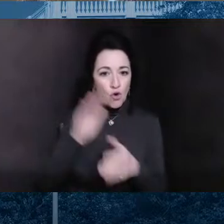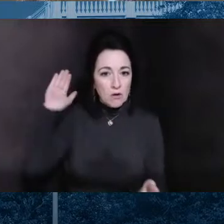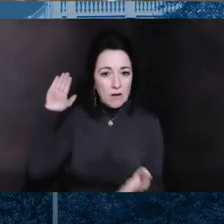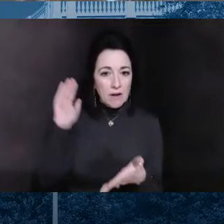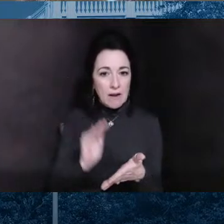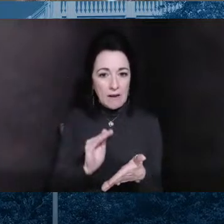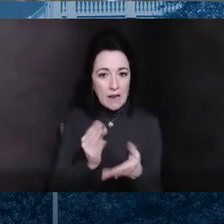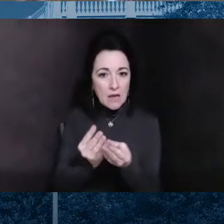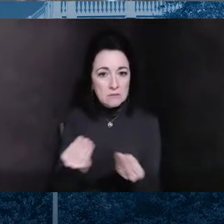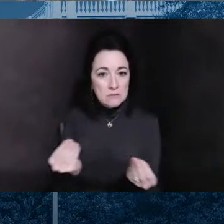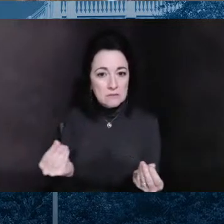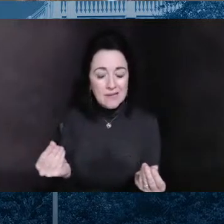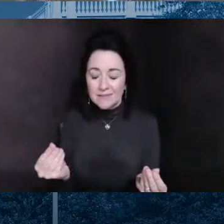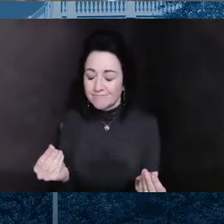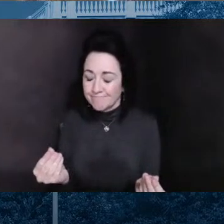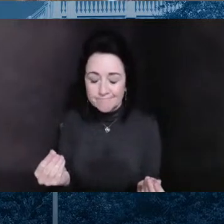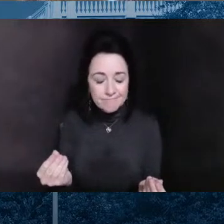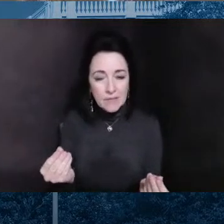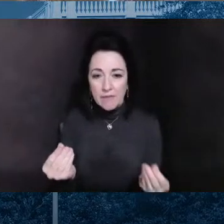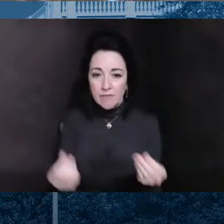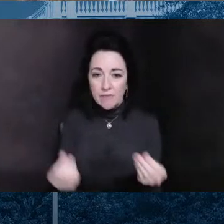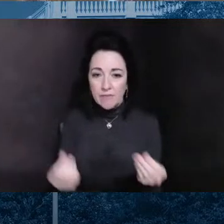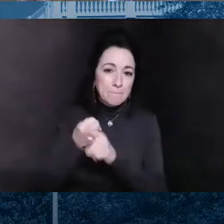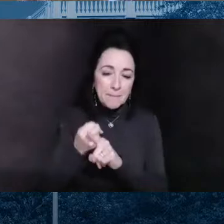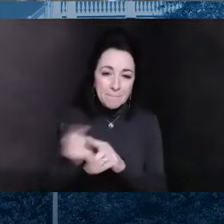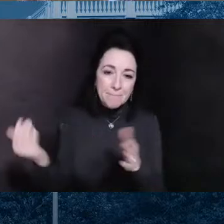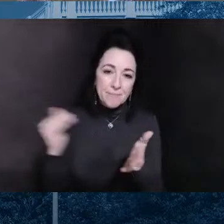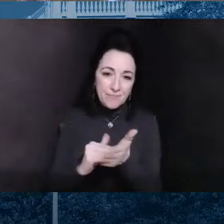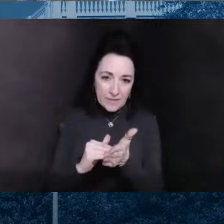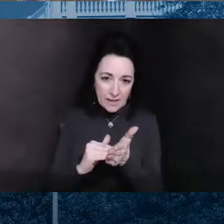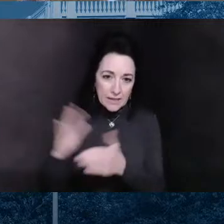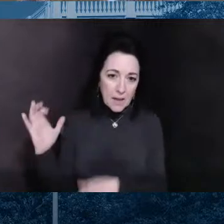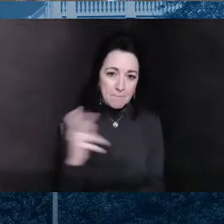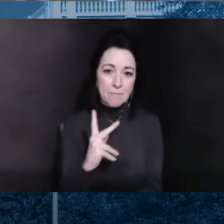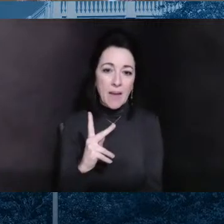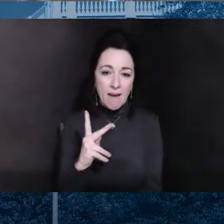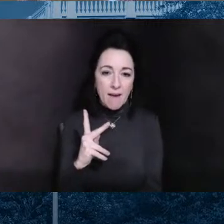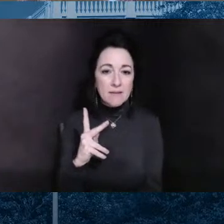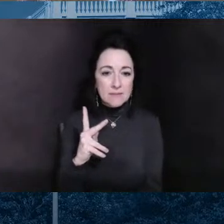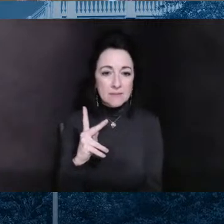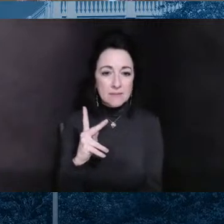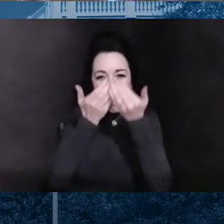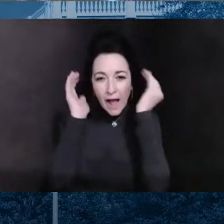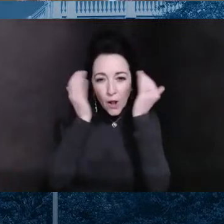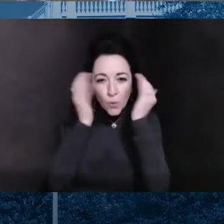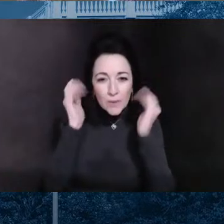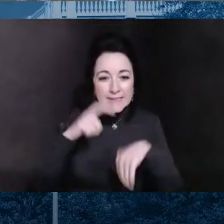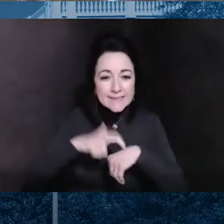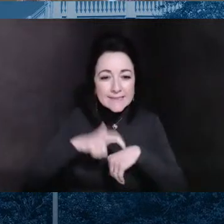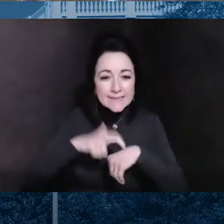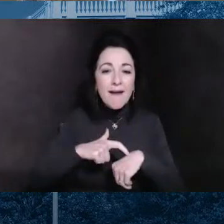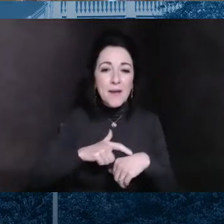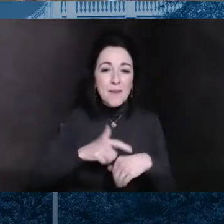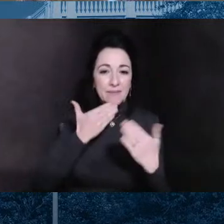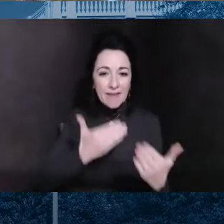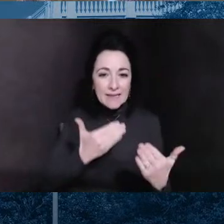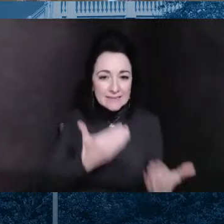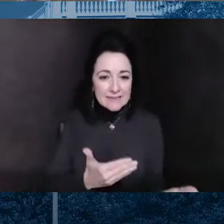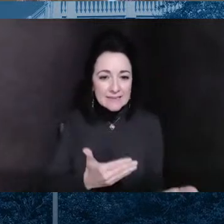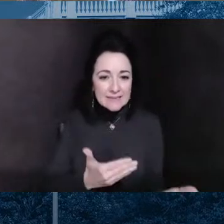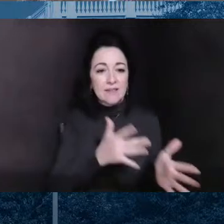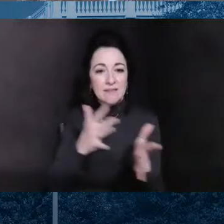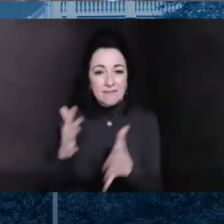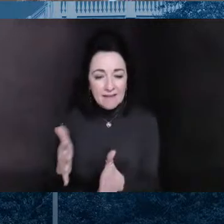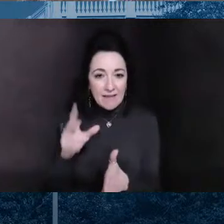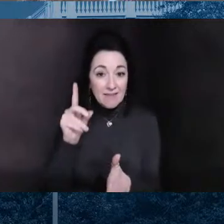of October, as we saw Halloween, and then into Thanksgiving. And you can see the run up in hospitalizations in late